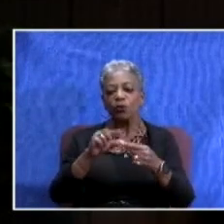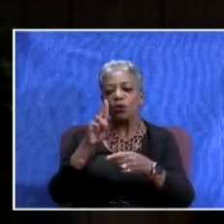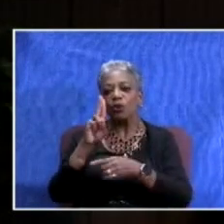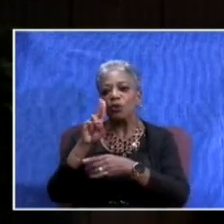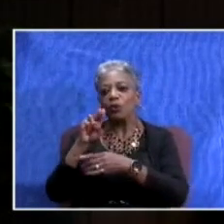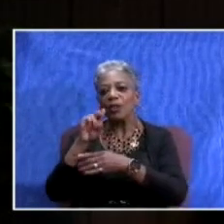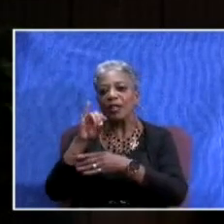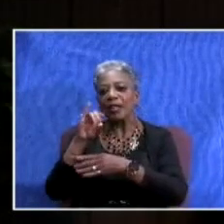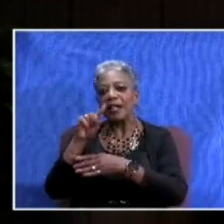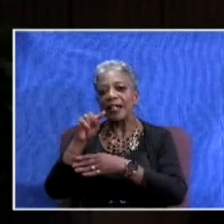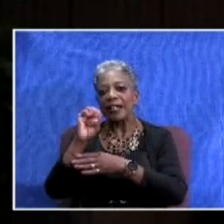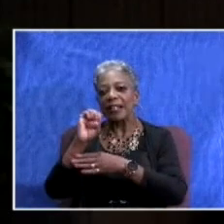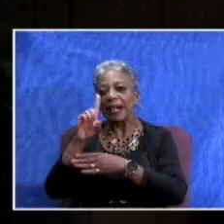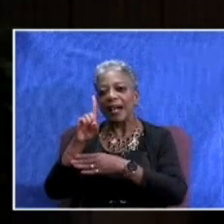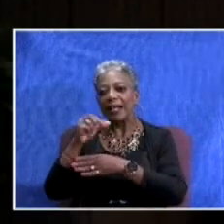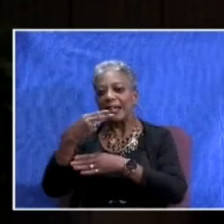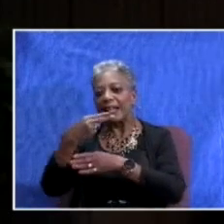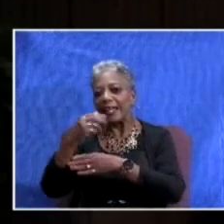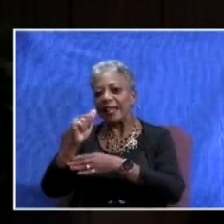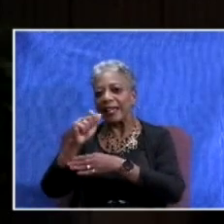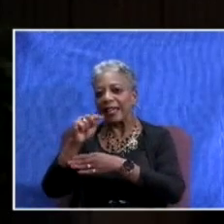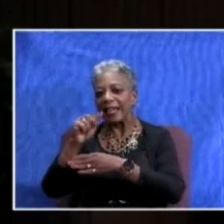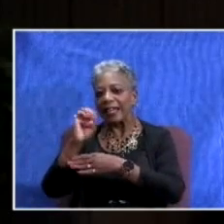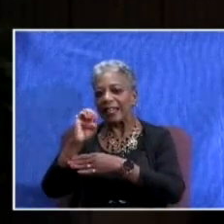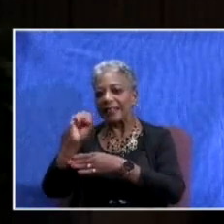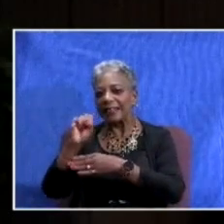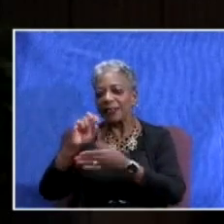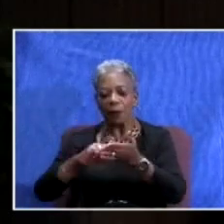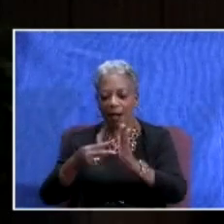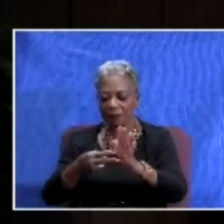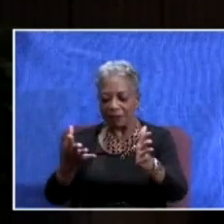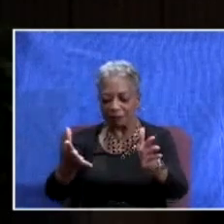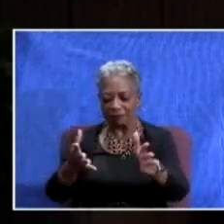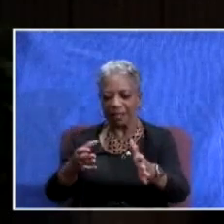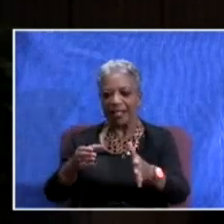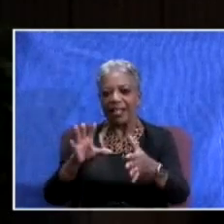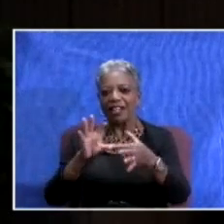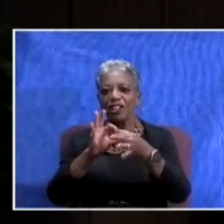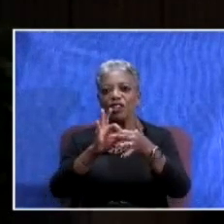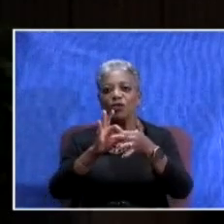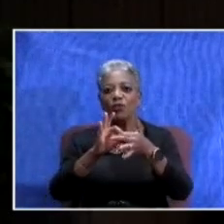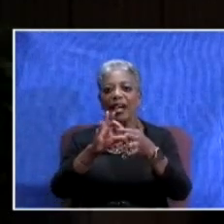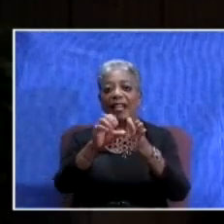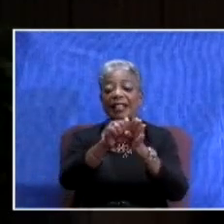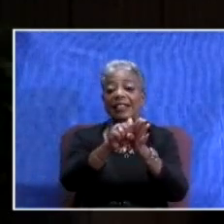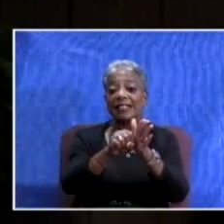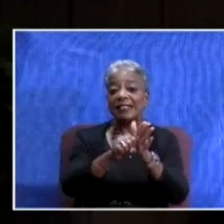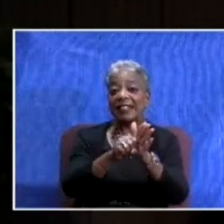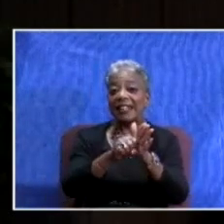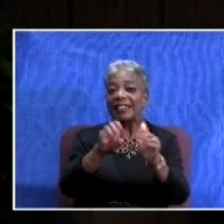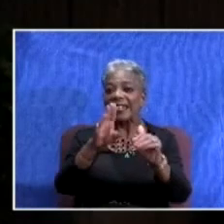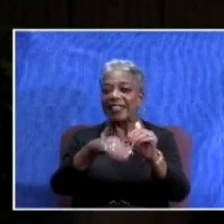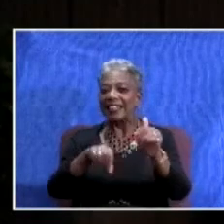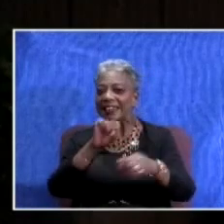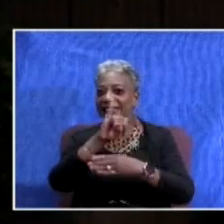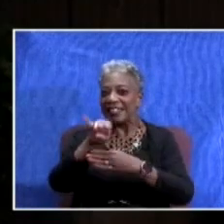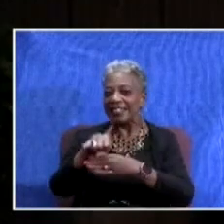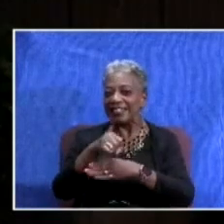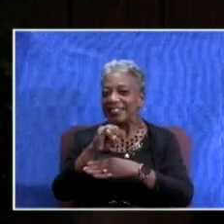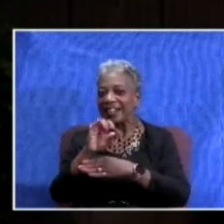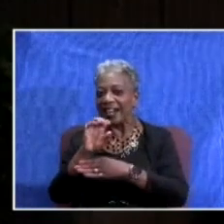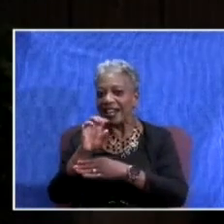as black descendants of enslaved Jim Crow, Jane Crow